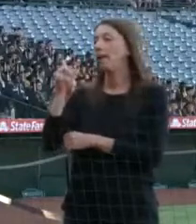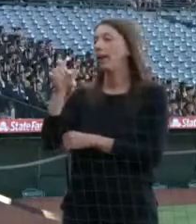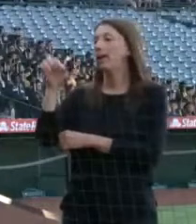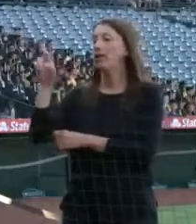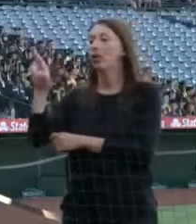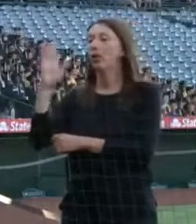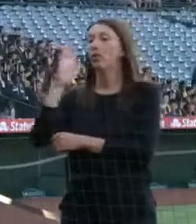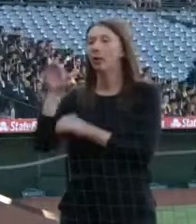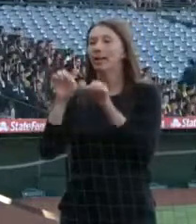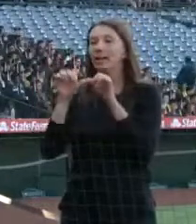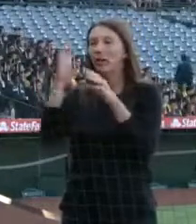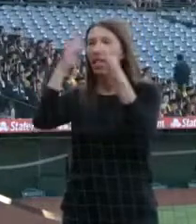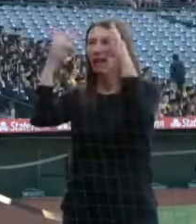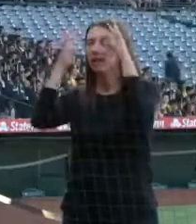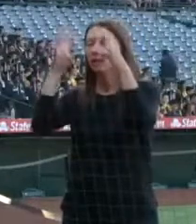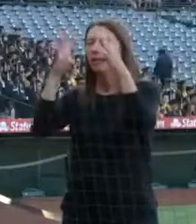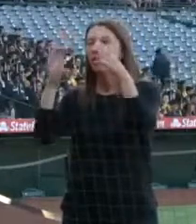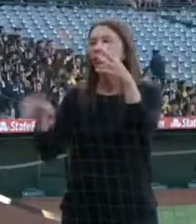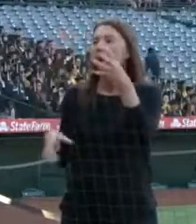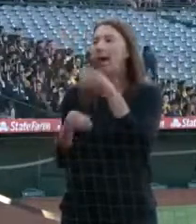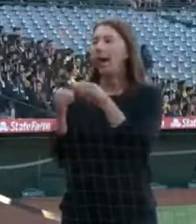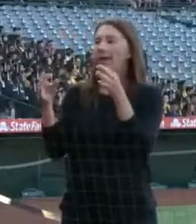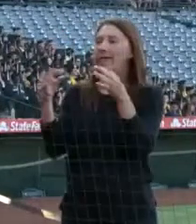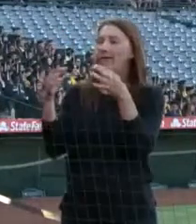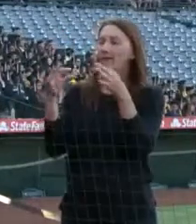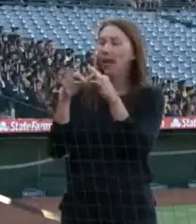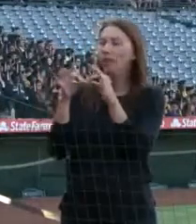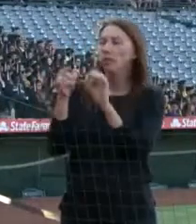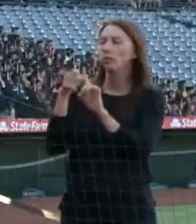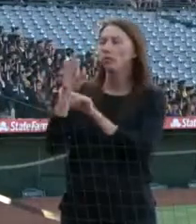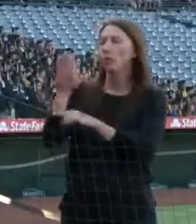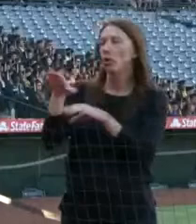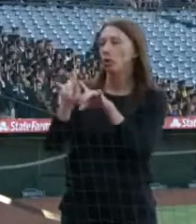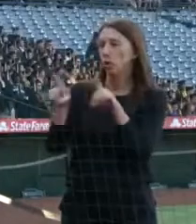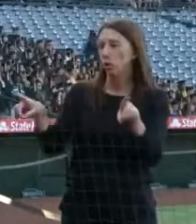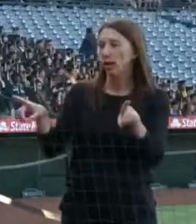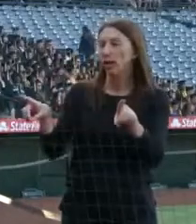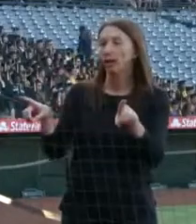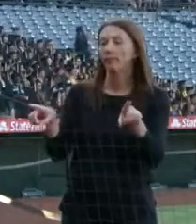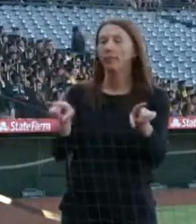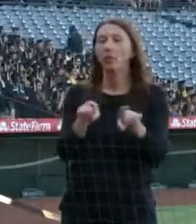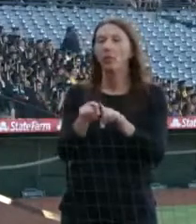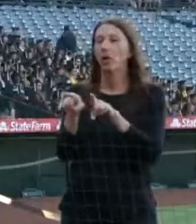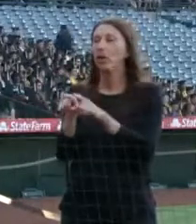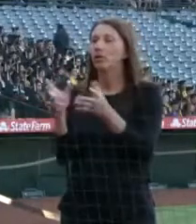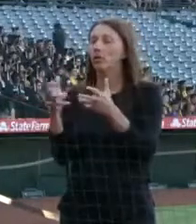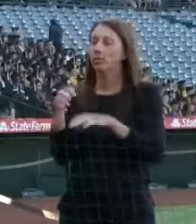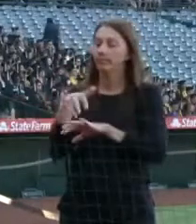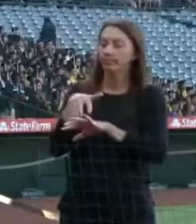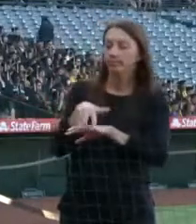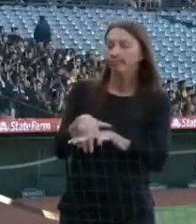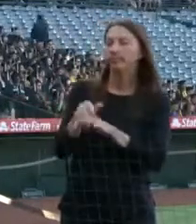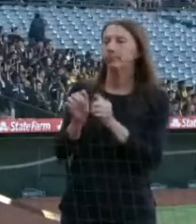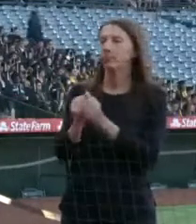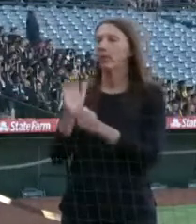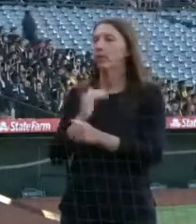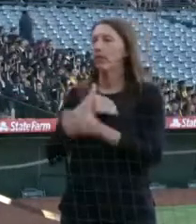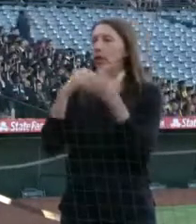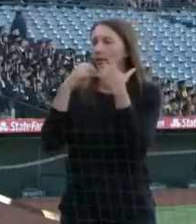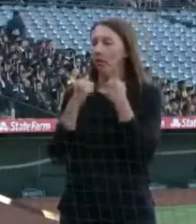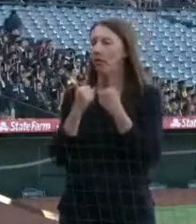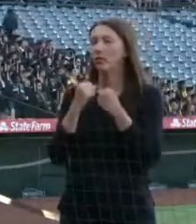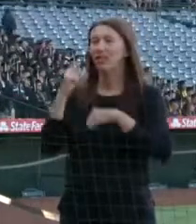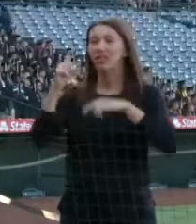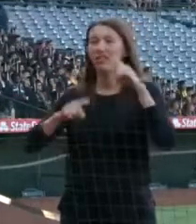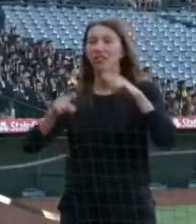innovating as a way to add value to your degrees. We also pledge to be rooted in our values, that diversity